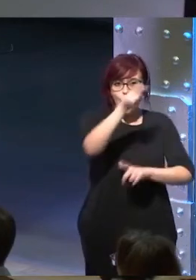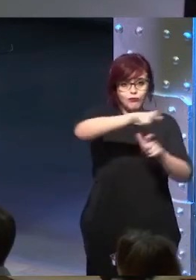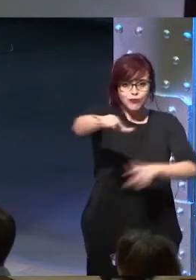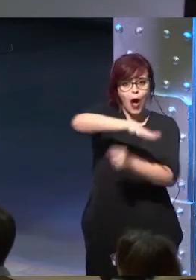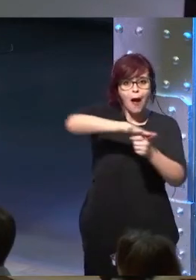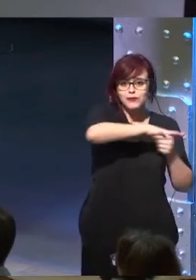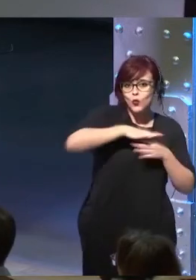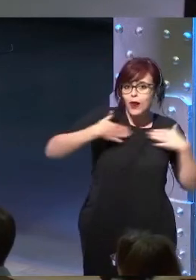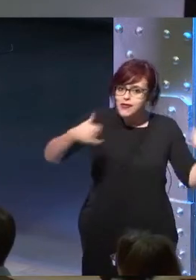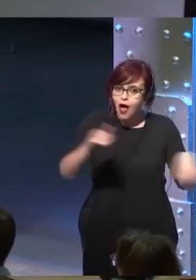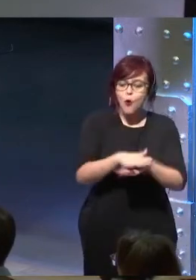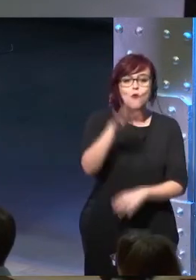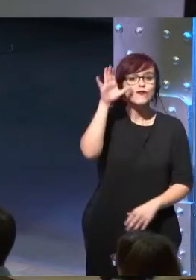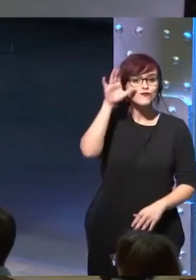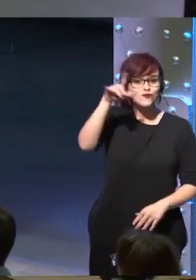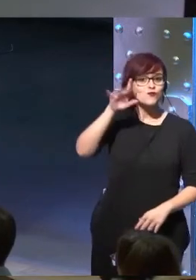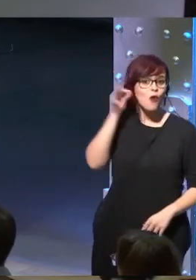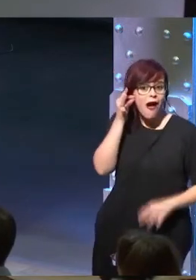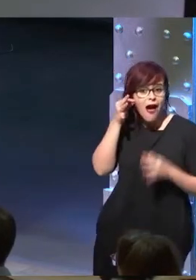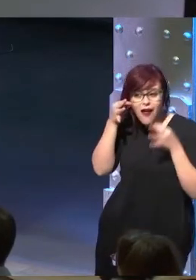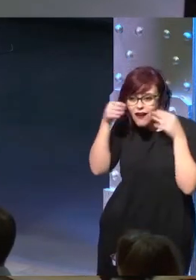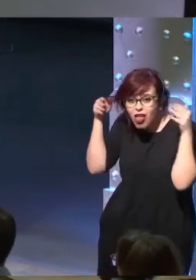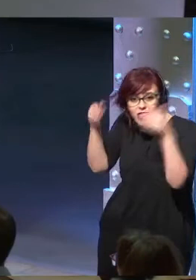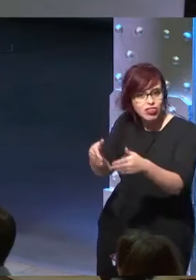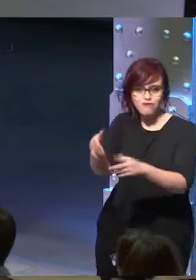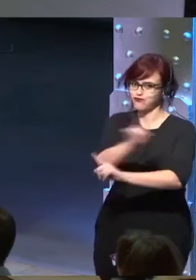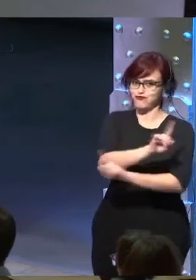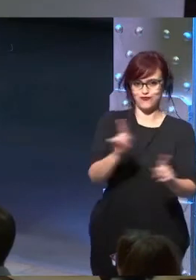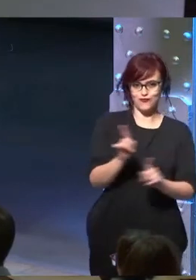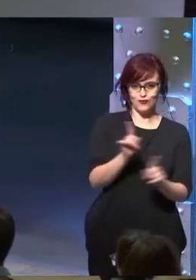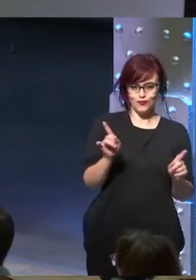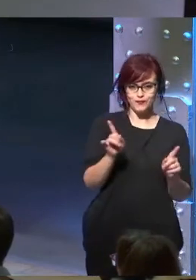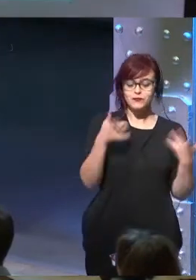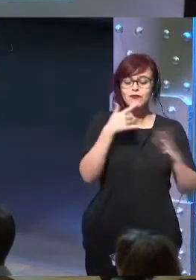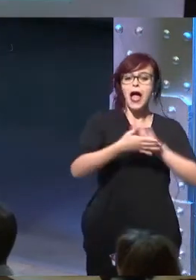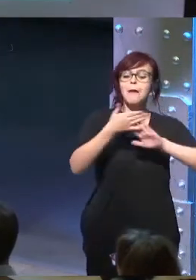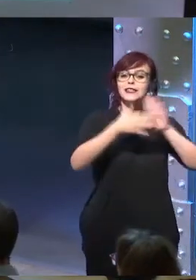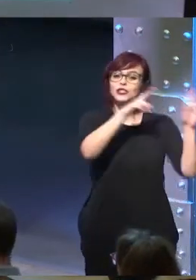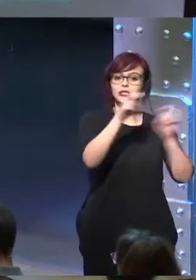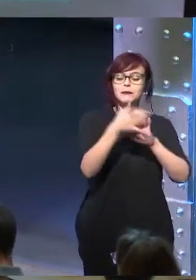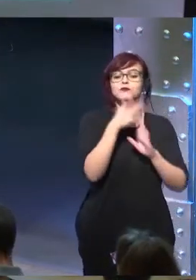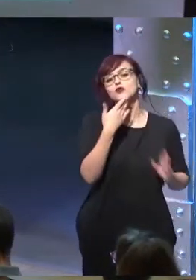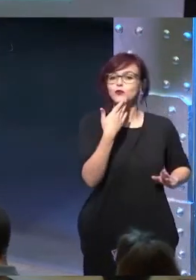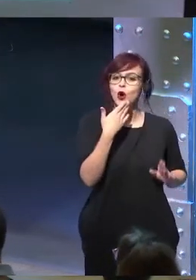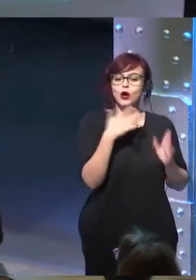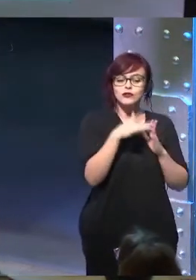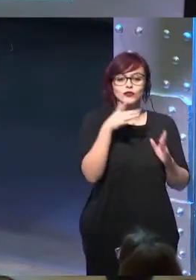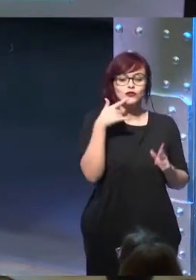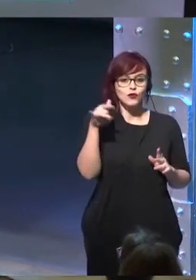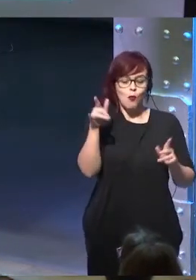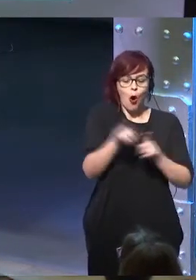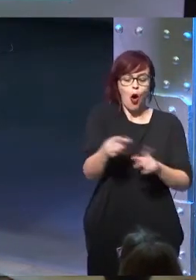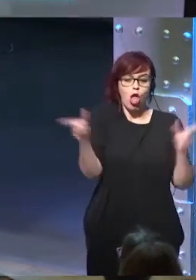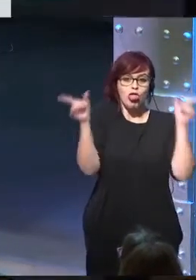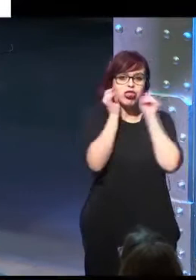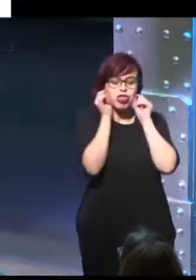I'm talking about a certain social deafness to women's voices, which is summed up